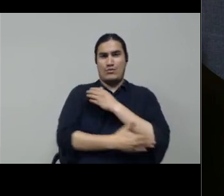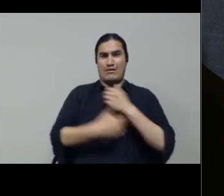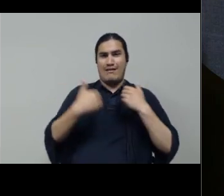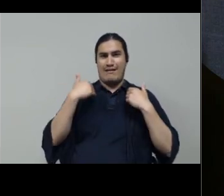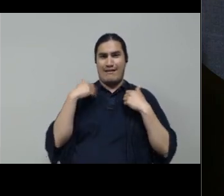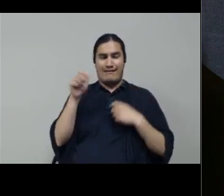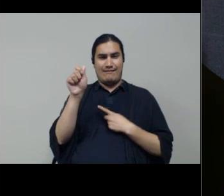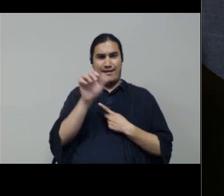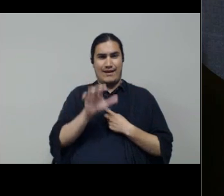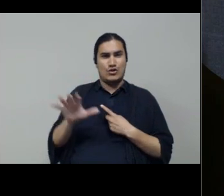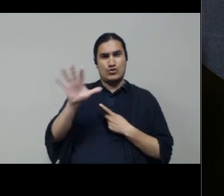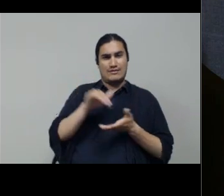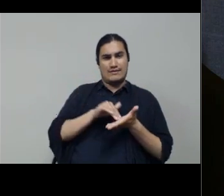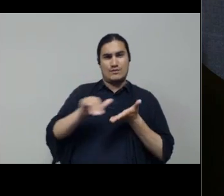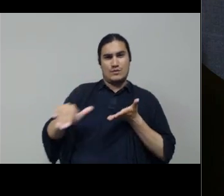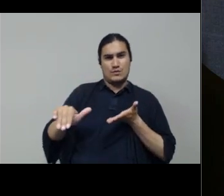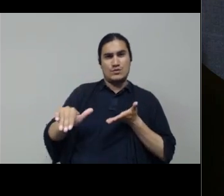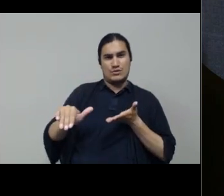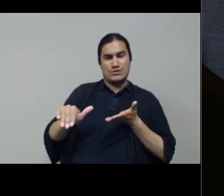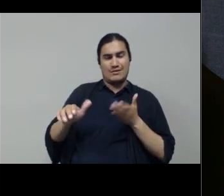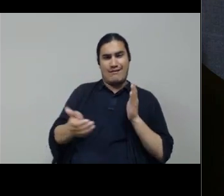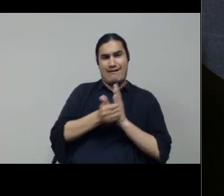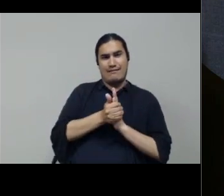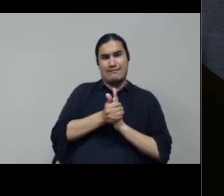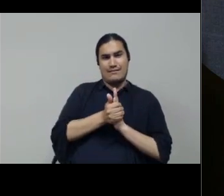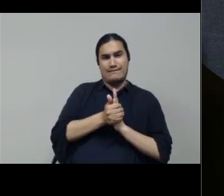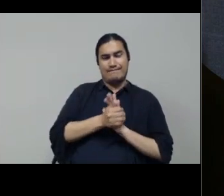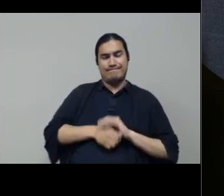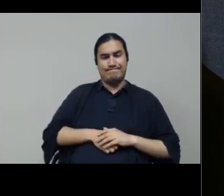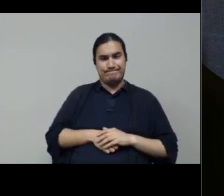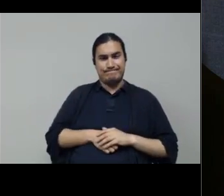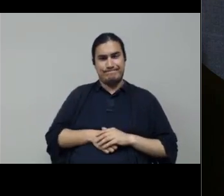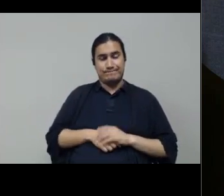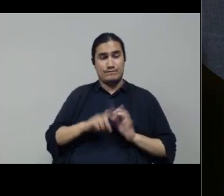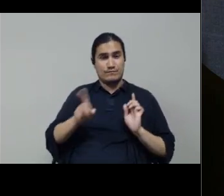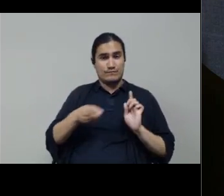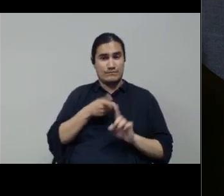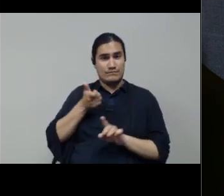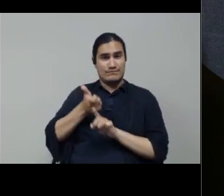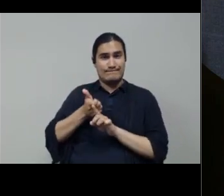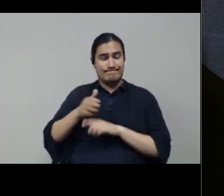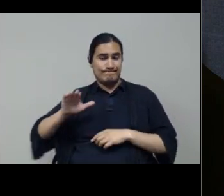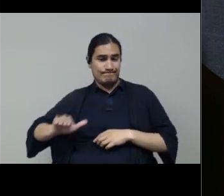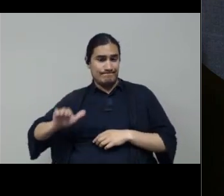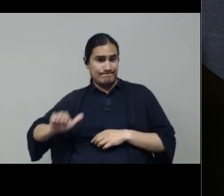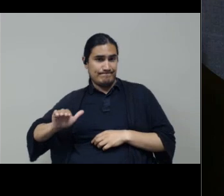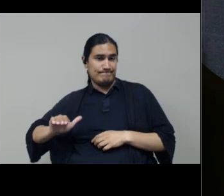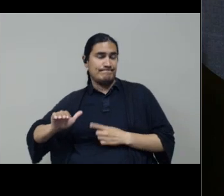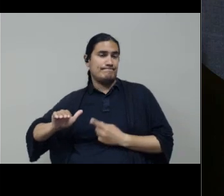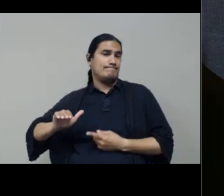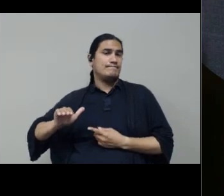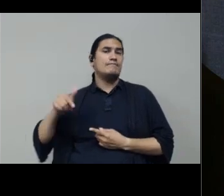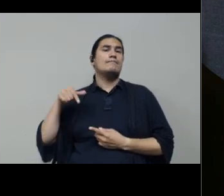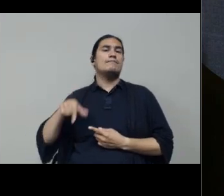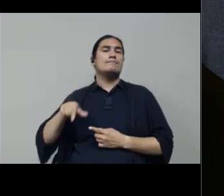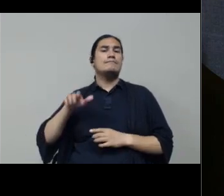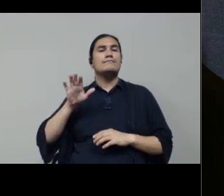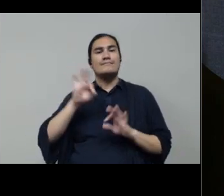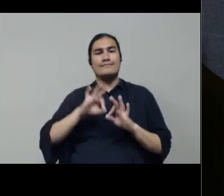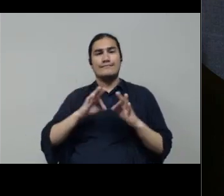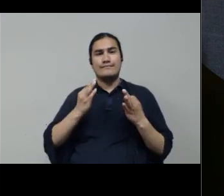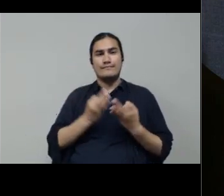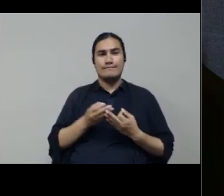Asian Exclusion Act. When he was a little boy, he and his